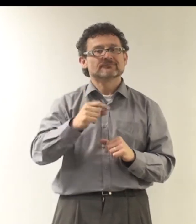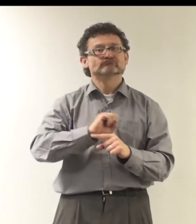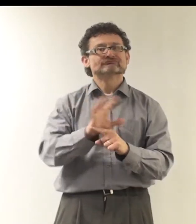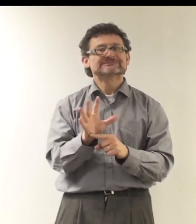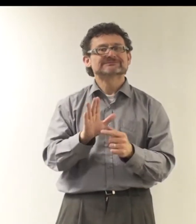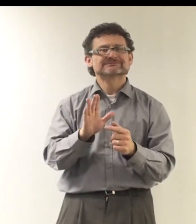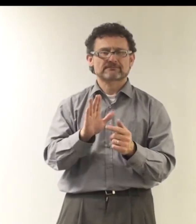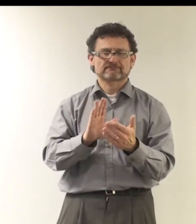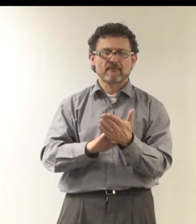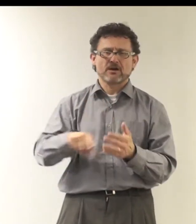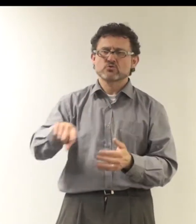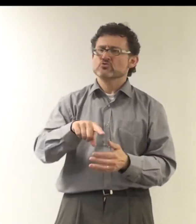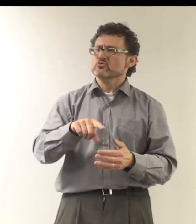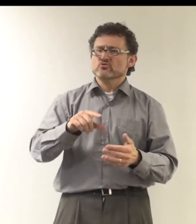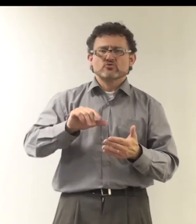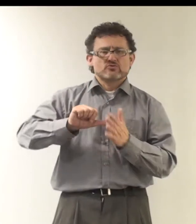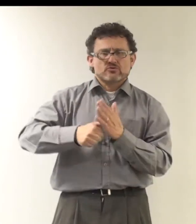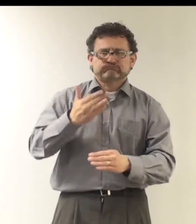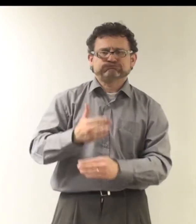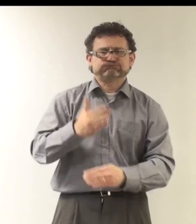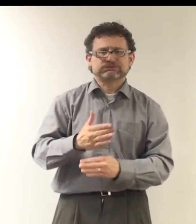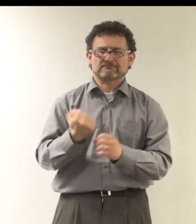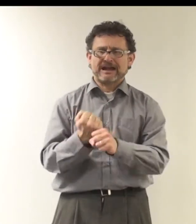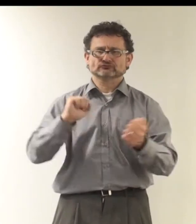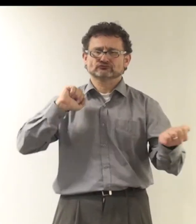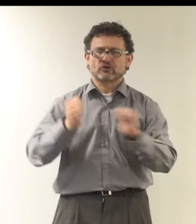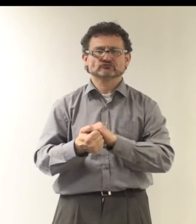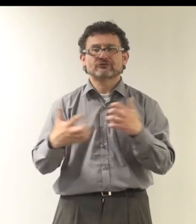Greens. And I must say, this was Darren Johnson's idea.